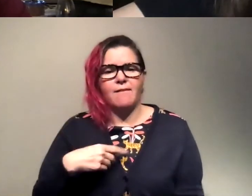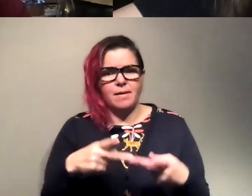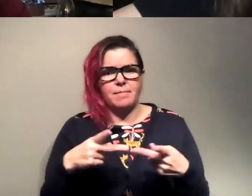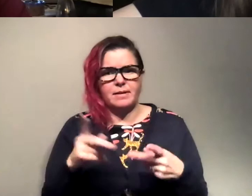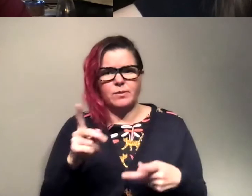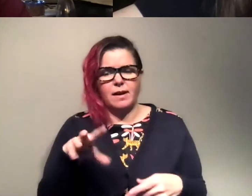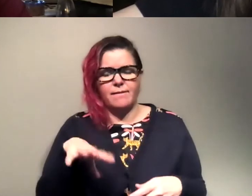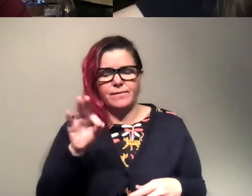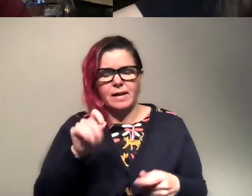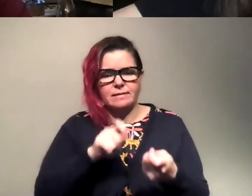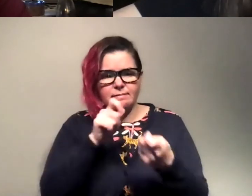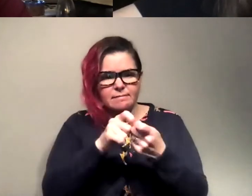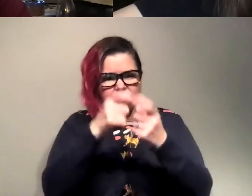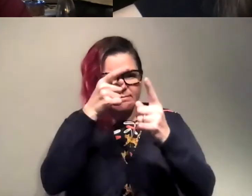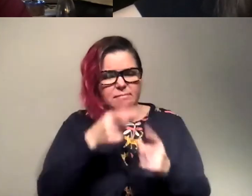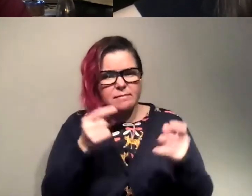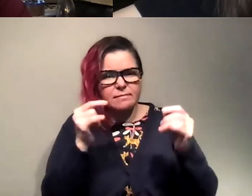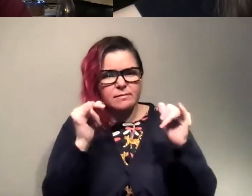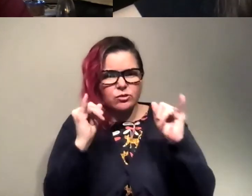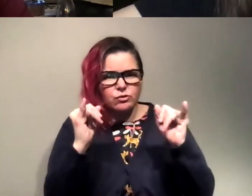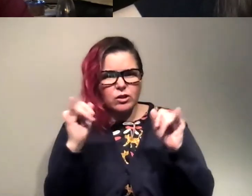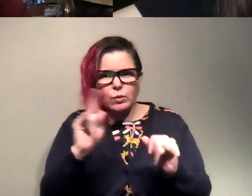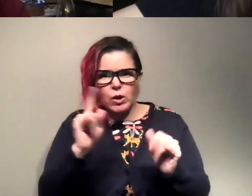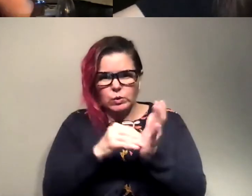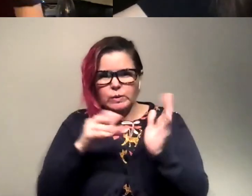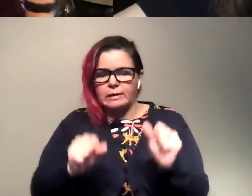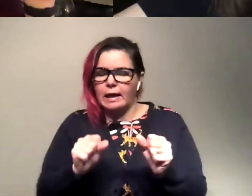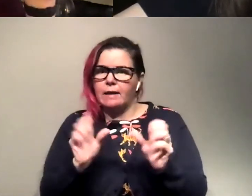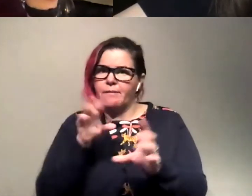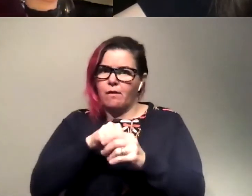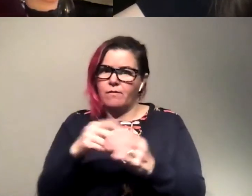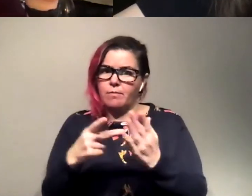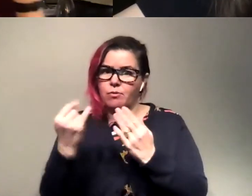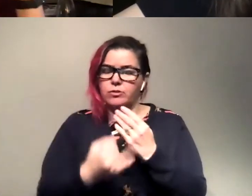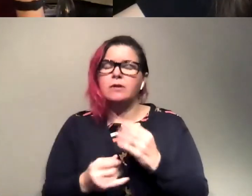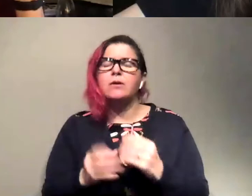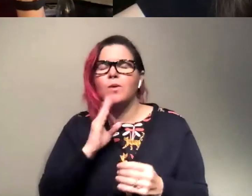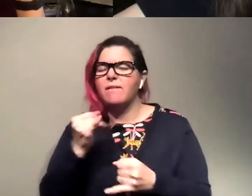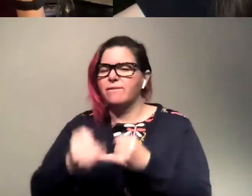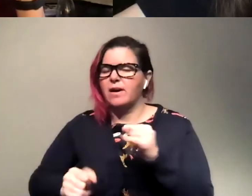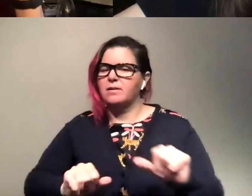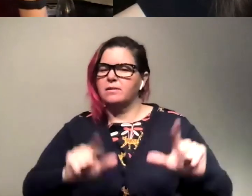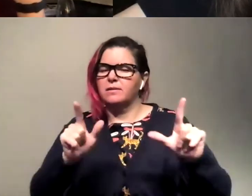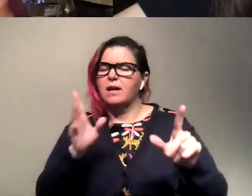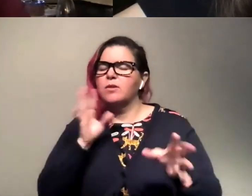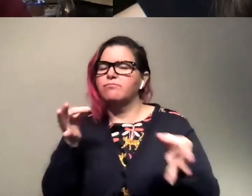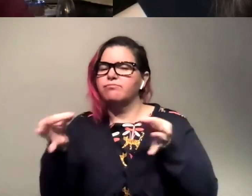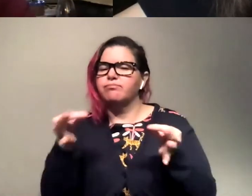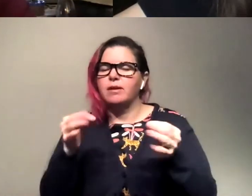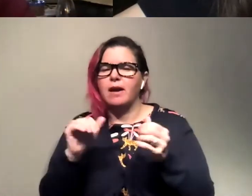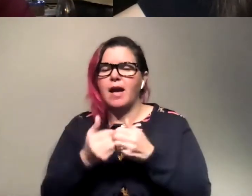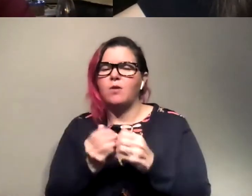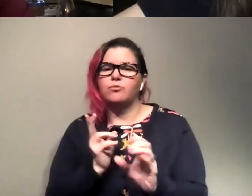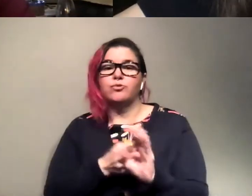detailed instructions for students to do this project? So I have a final slide that tells you exactly how to